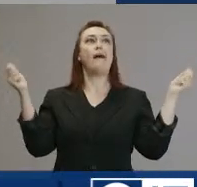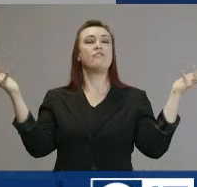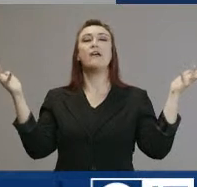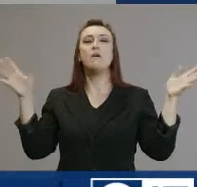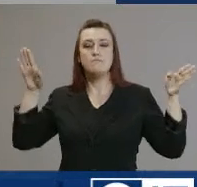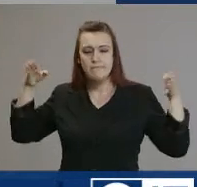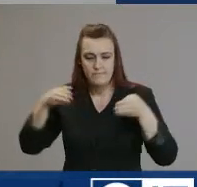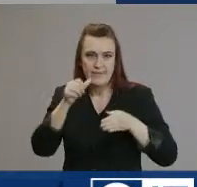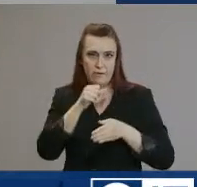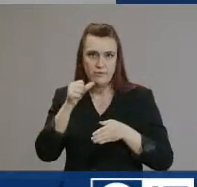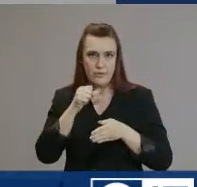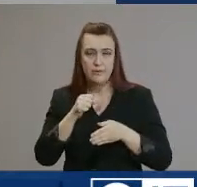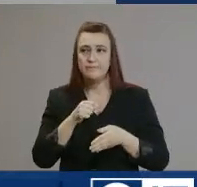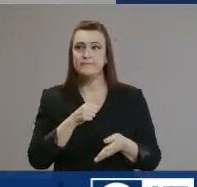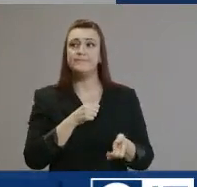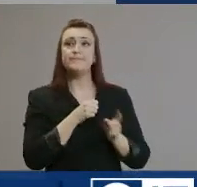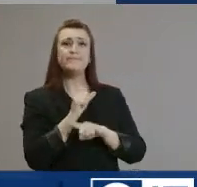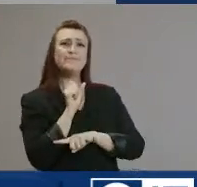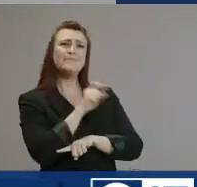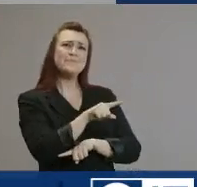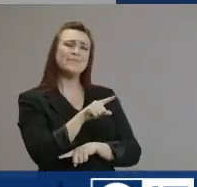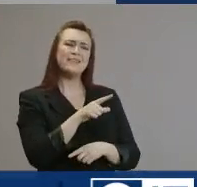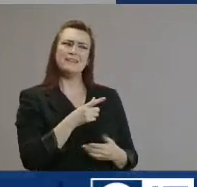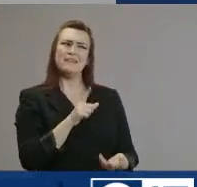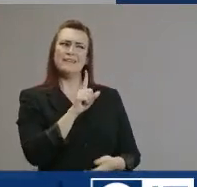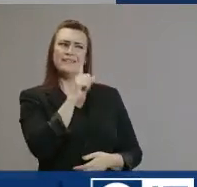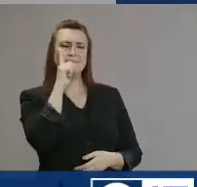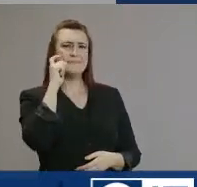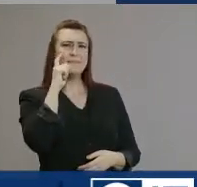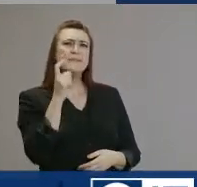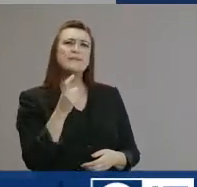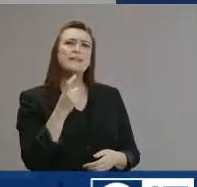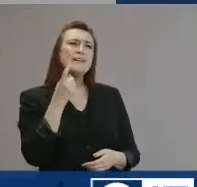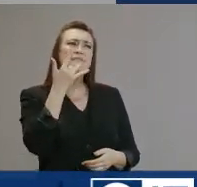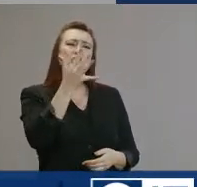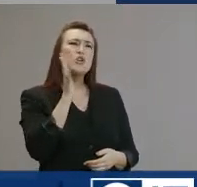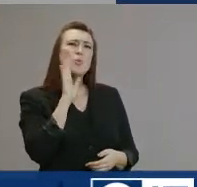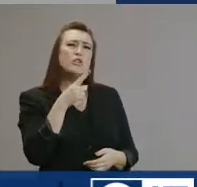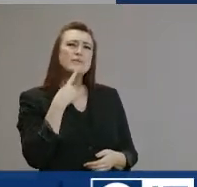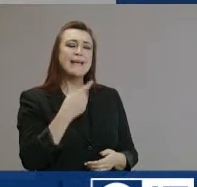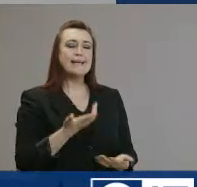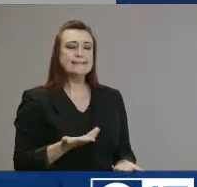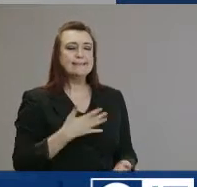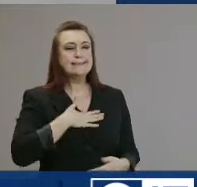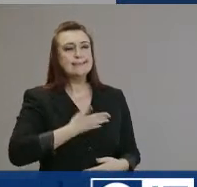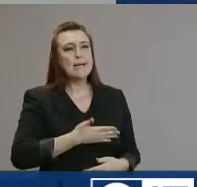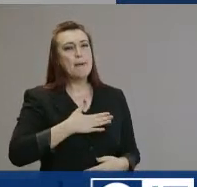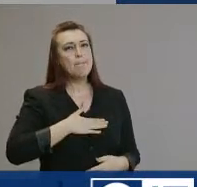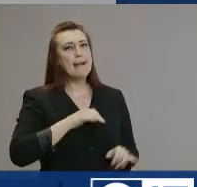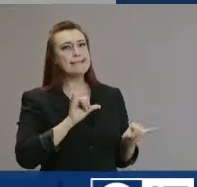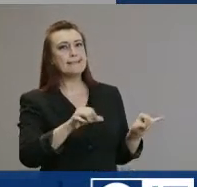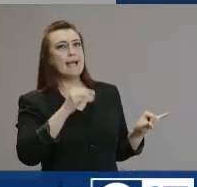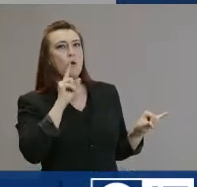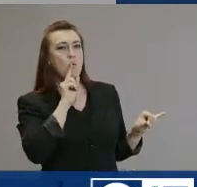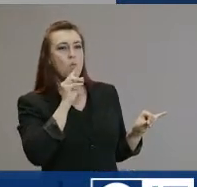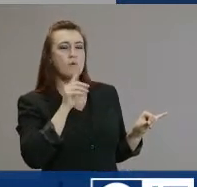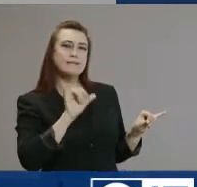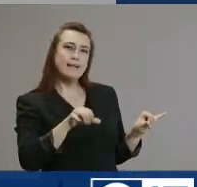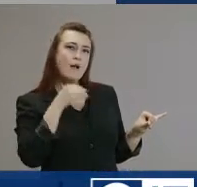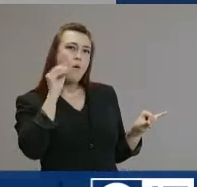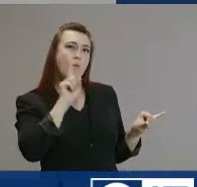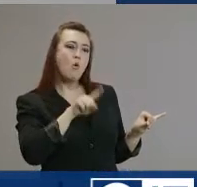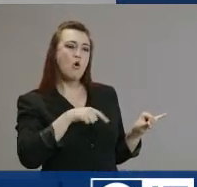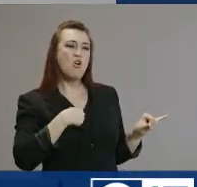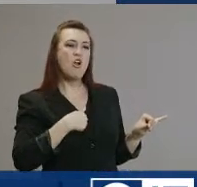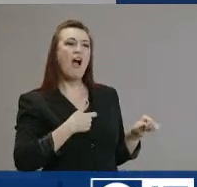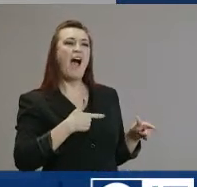to admit or be convinced that you let your stay-at-home order expire too soon? What will it take? So this has